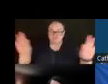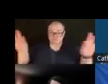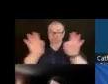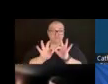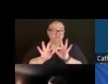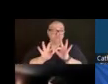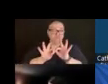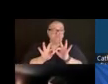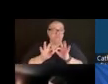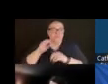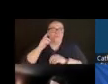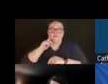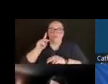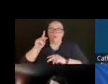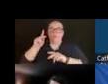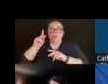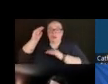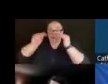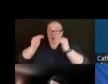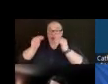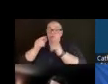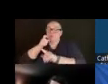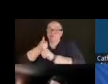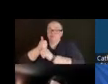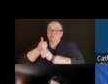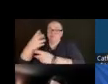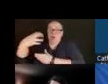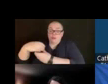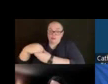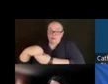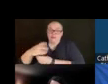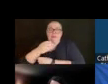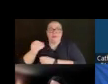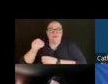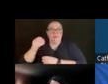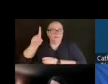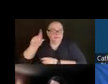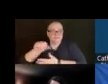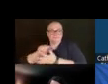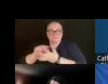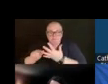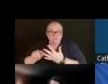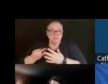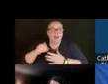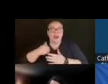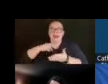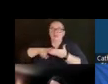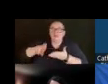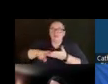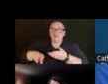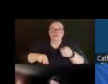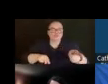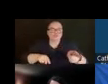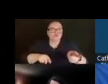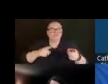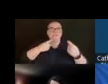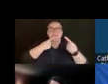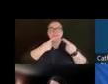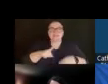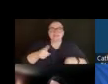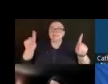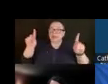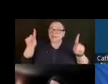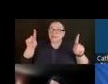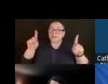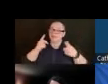is at the bottom of the slide. And that that study defines success as a combination of employment